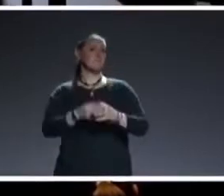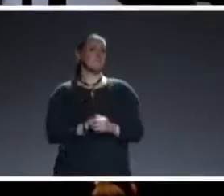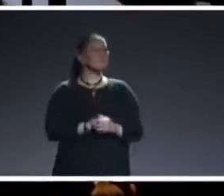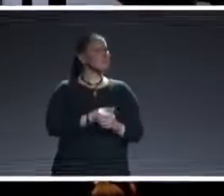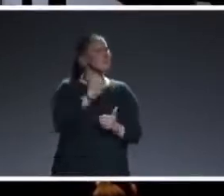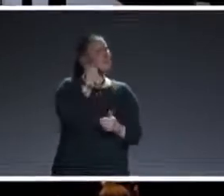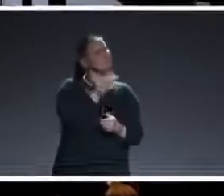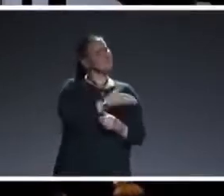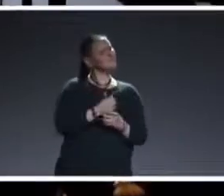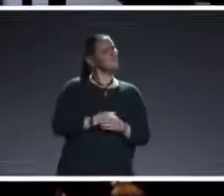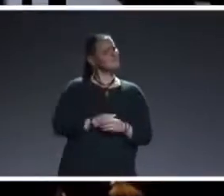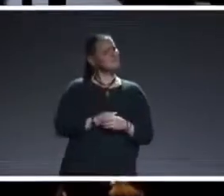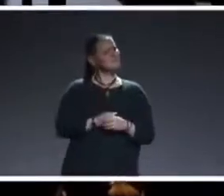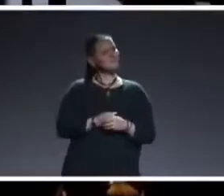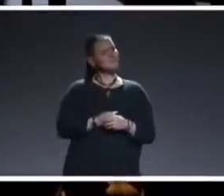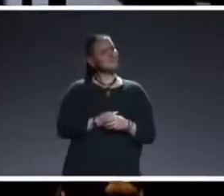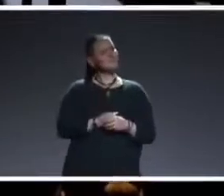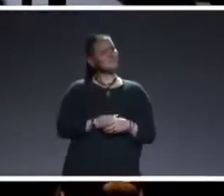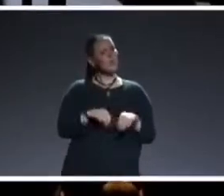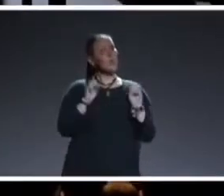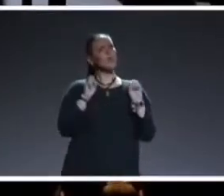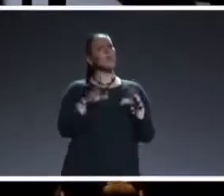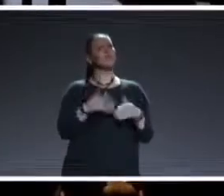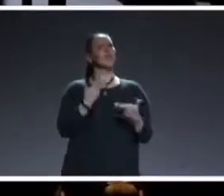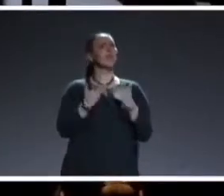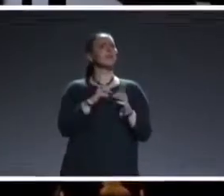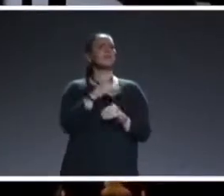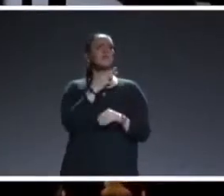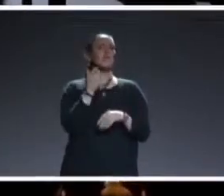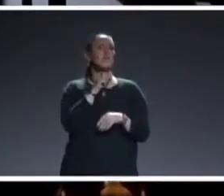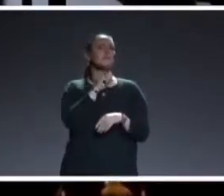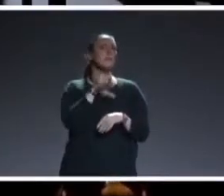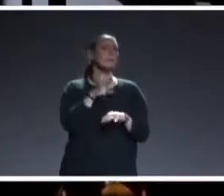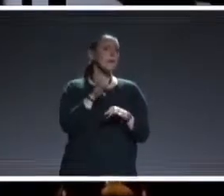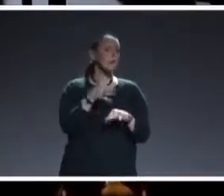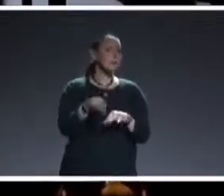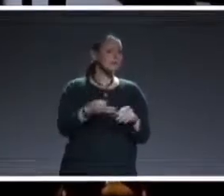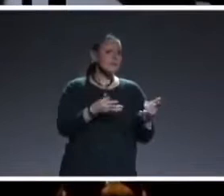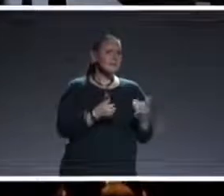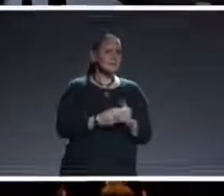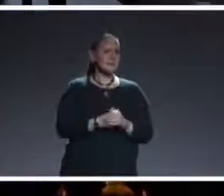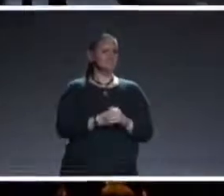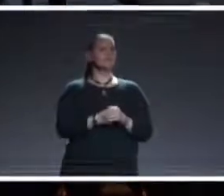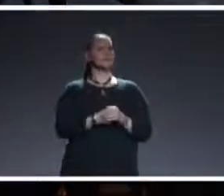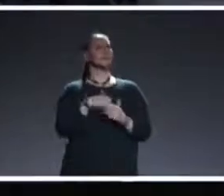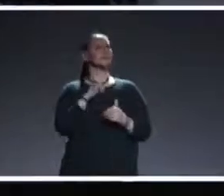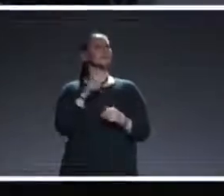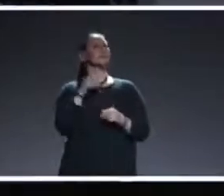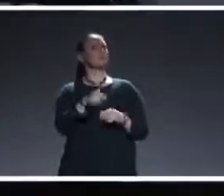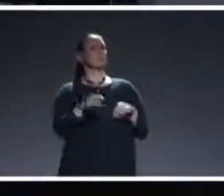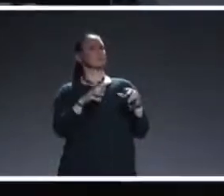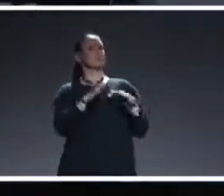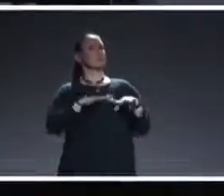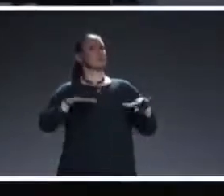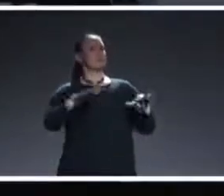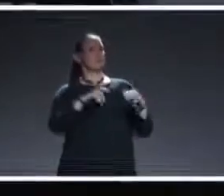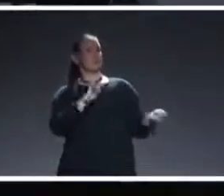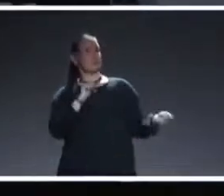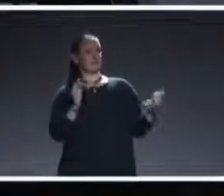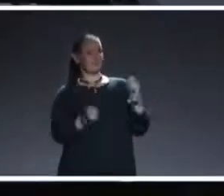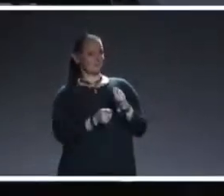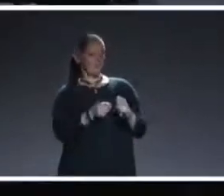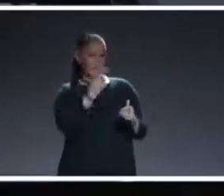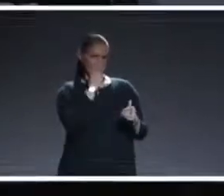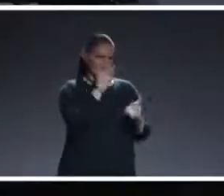the question, I mean, I think, without reading too much, about this changed world and our reception of the